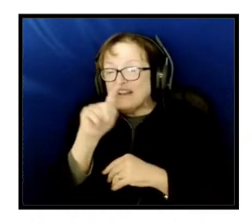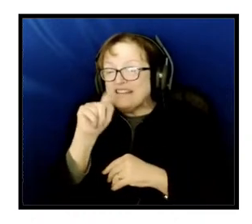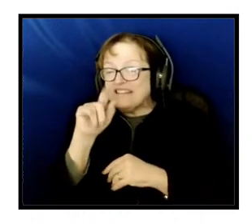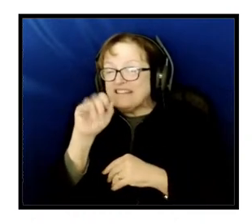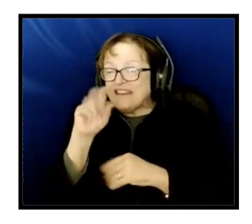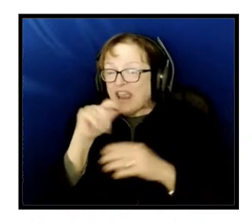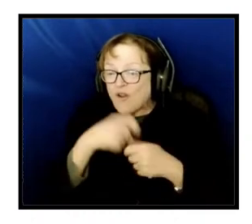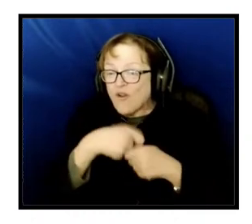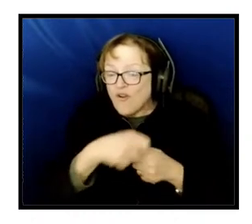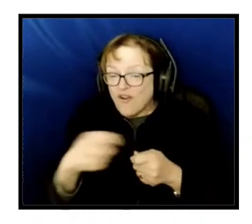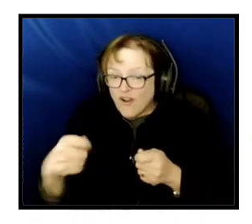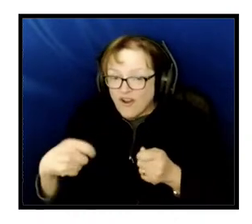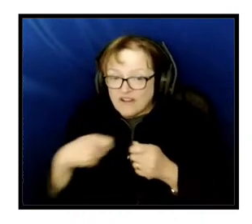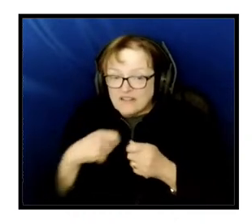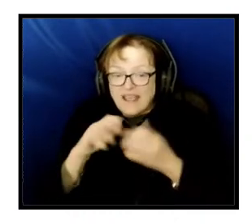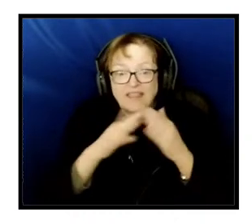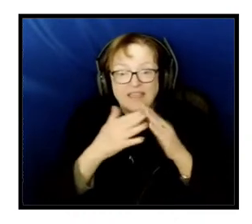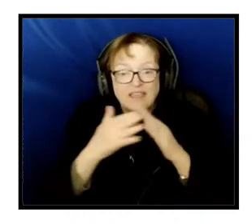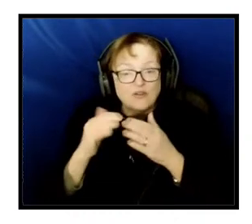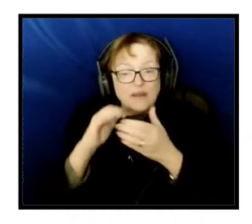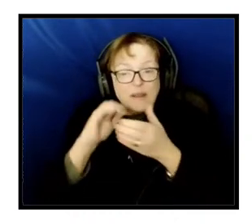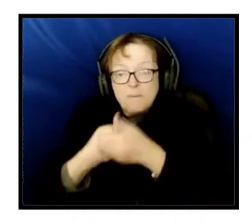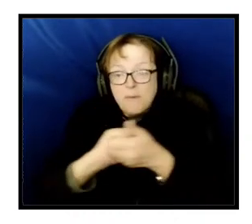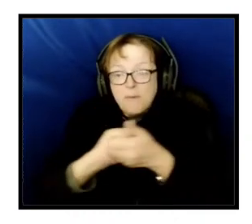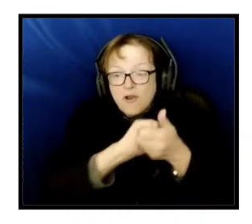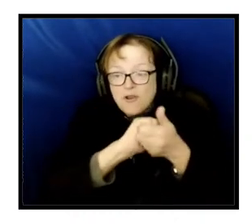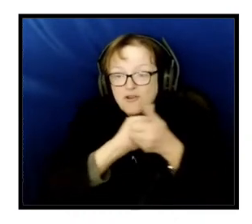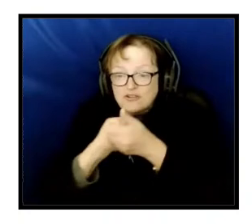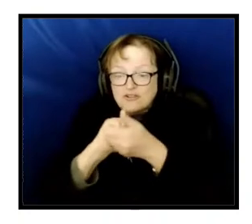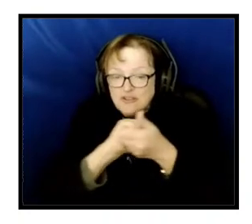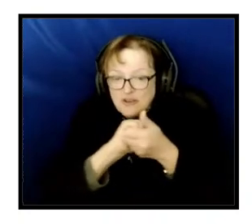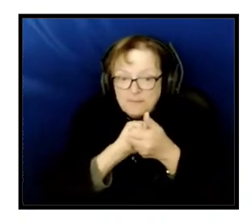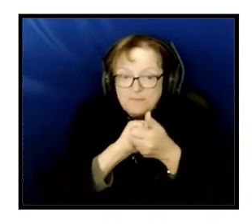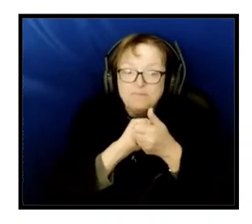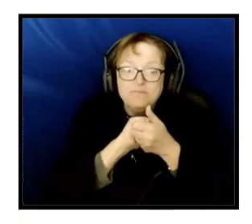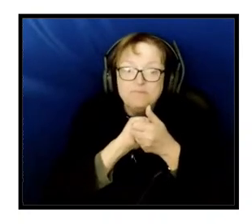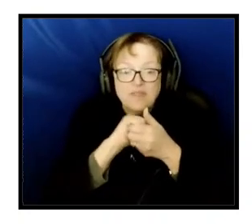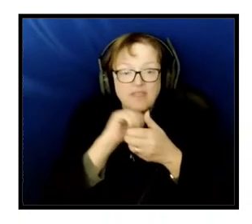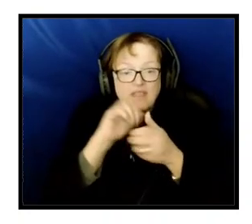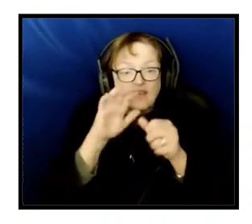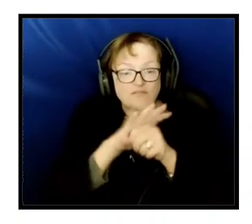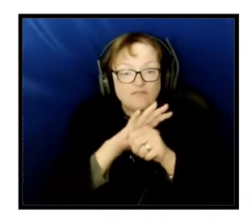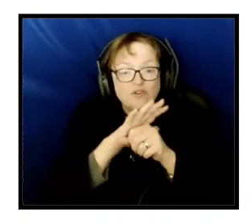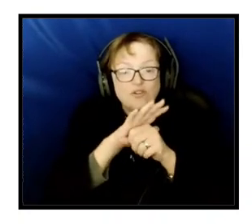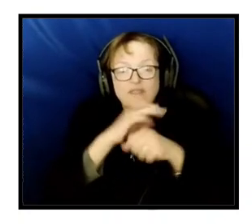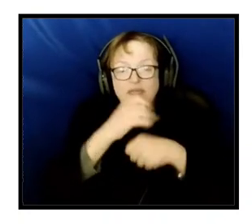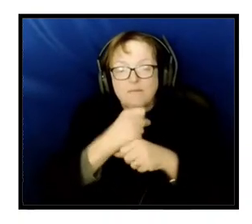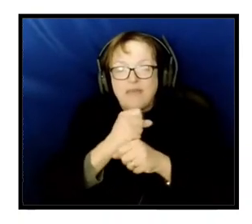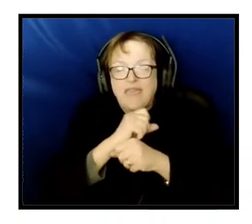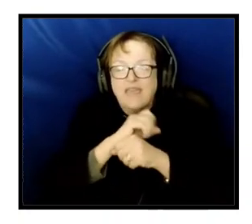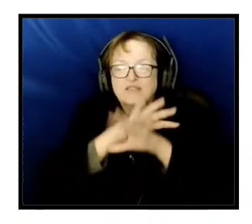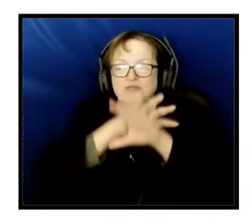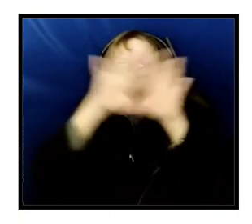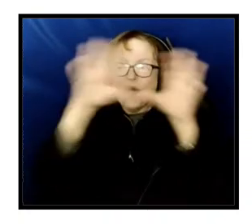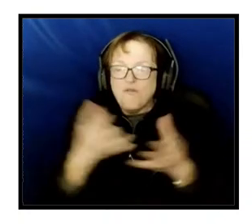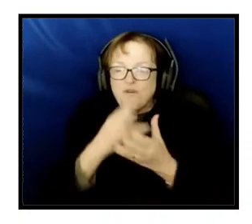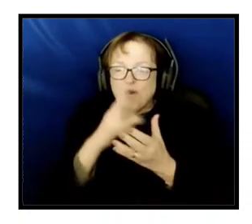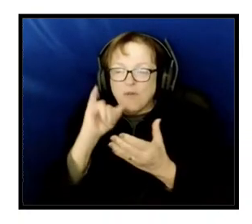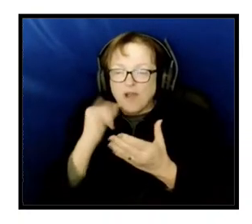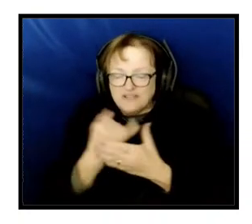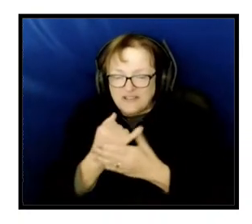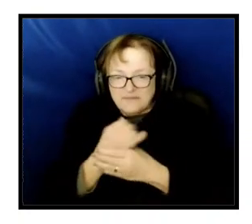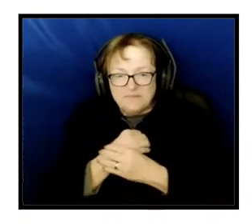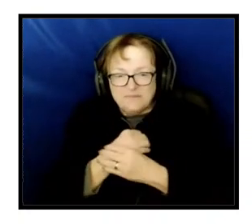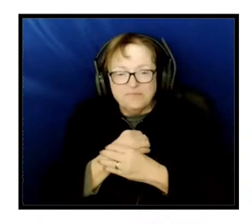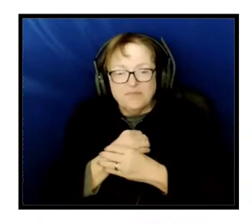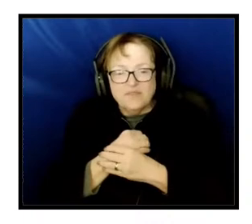community partnerships that they've developed, along with programming that make up this overall project. We're going to